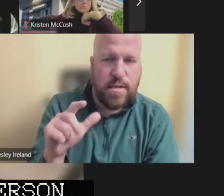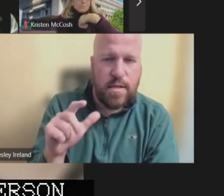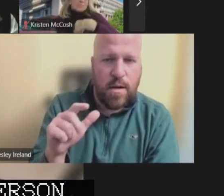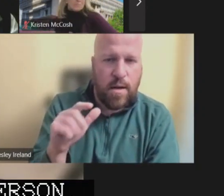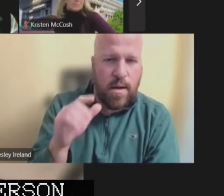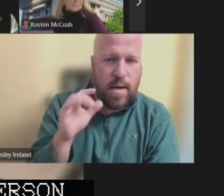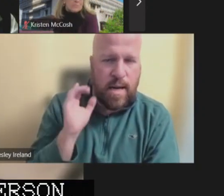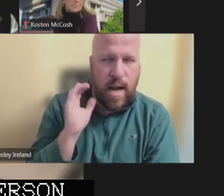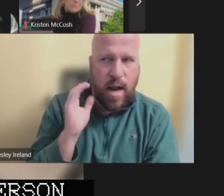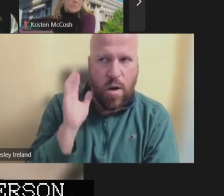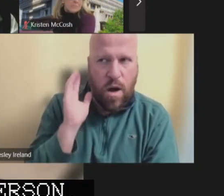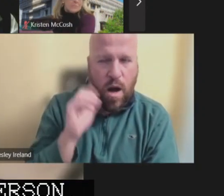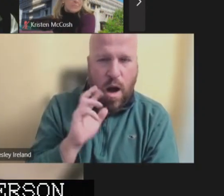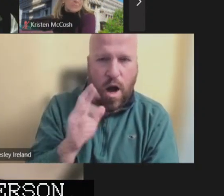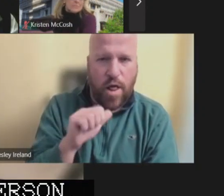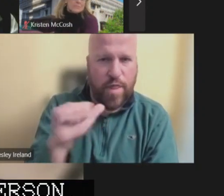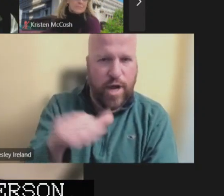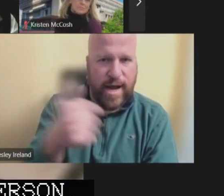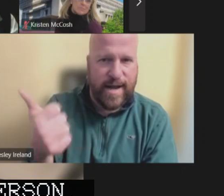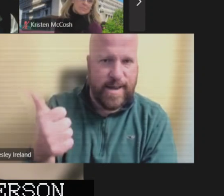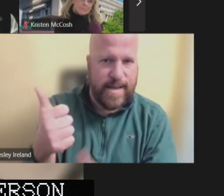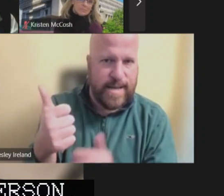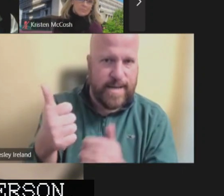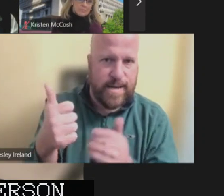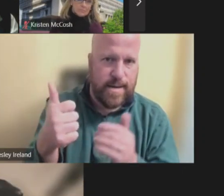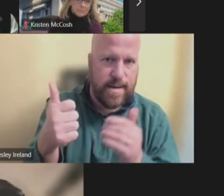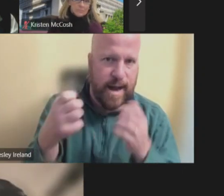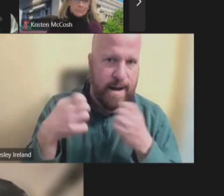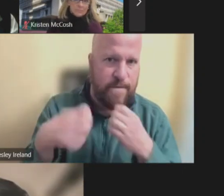For the digital access,